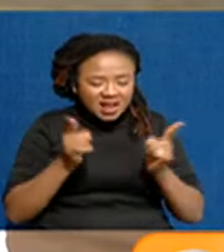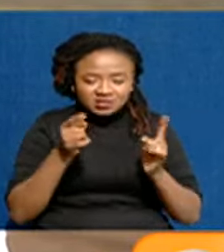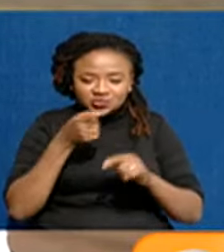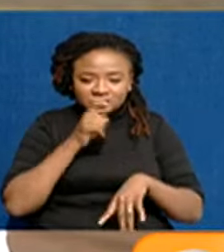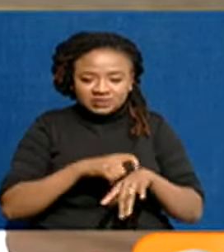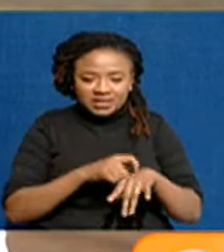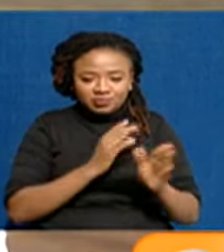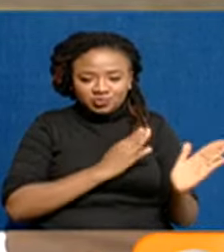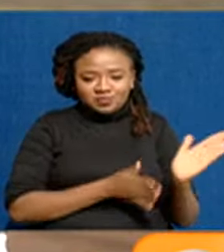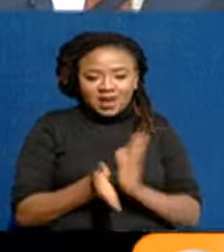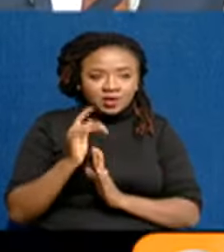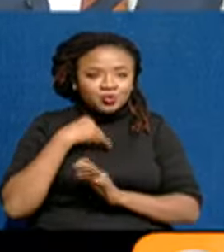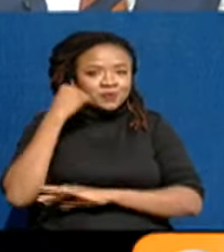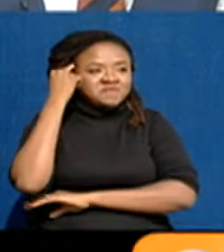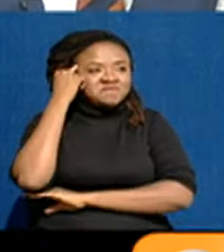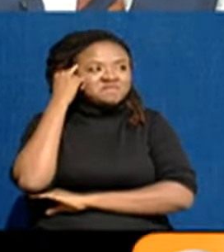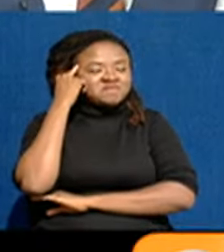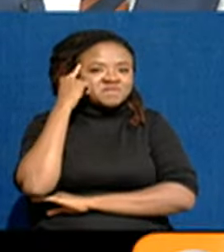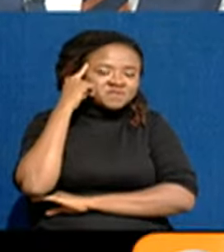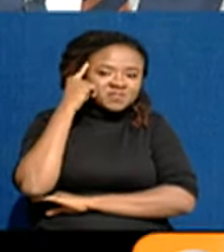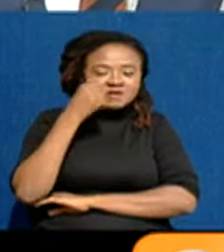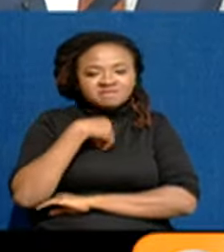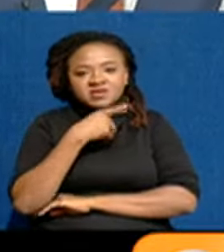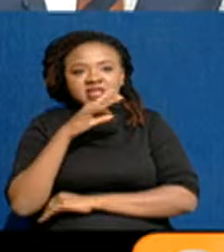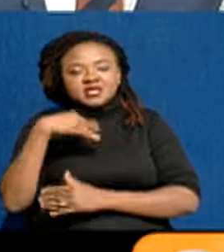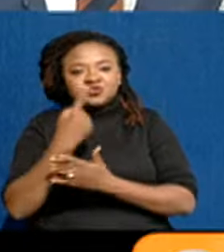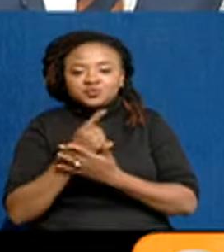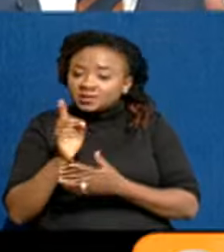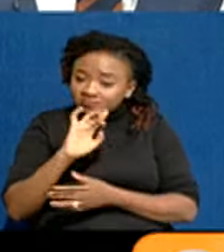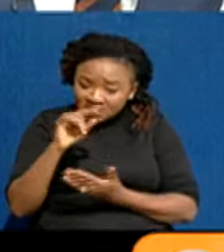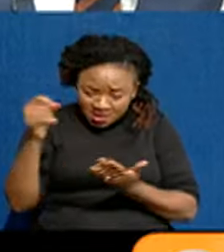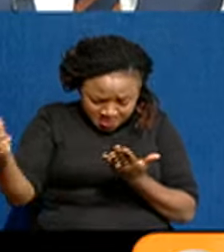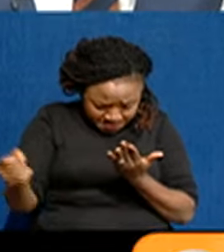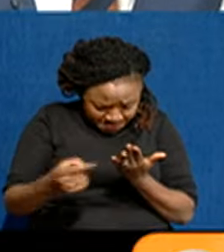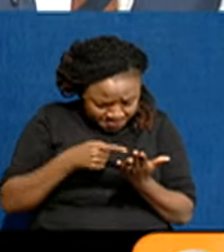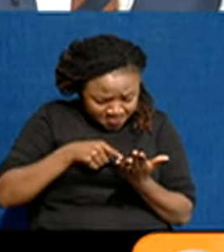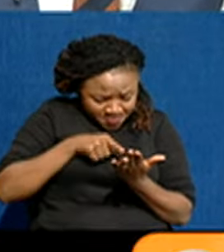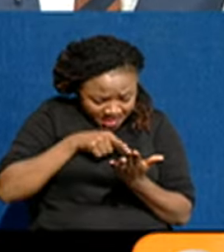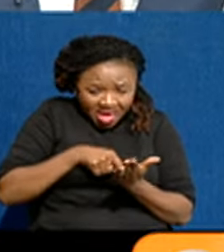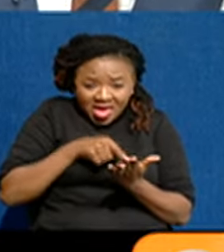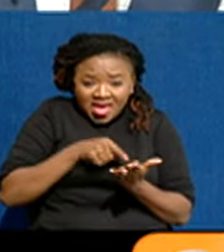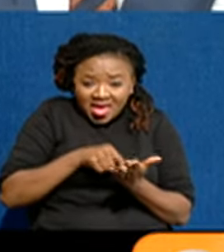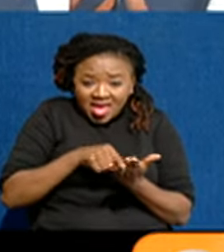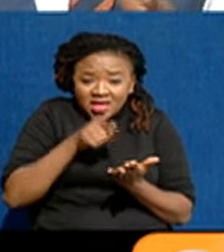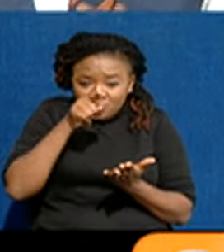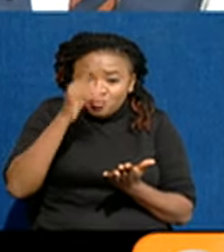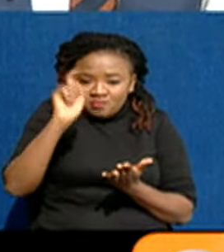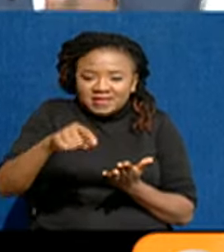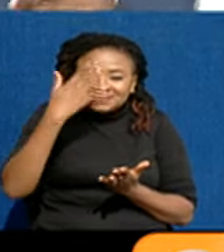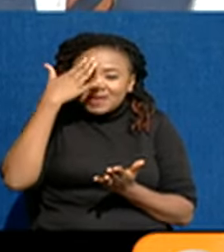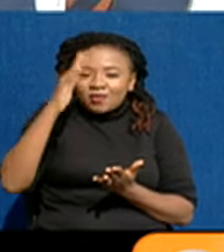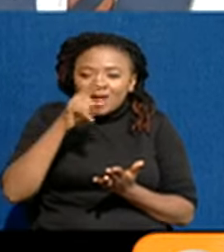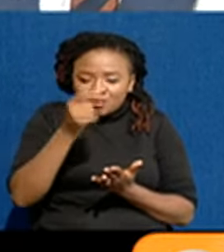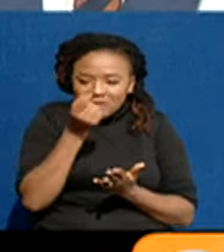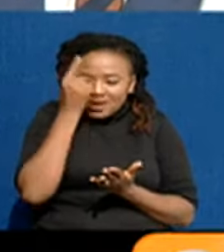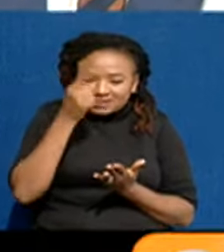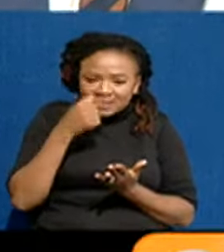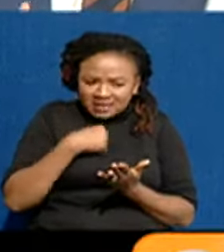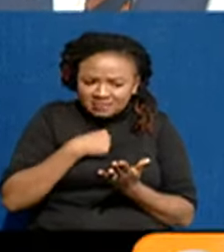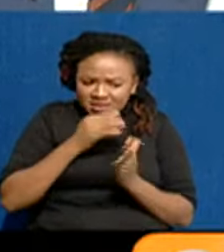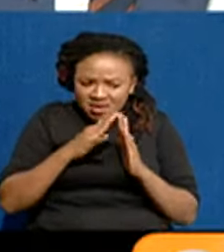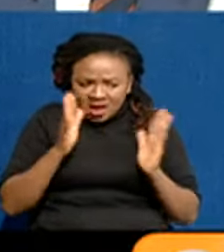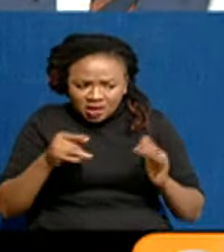to start thinking and say, I'll do it next week. So as soon as you get the alert, being aware of your environment, yeah, understanding who is in the house and how